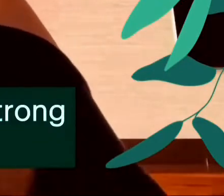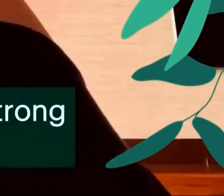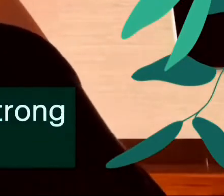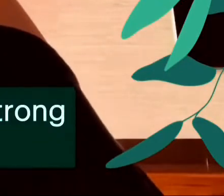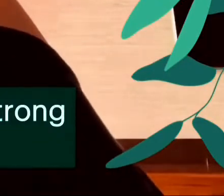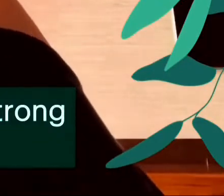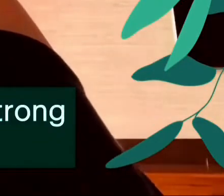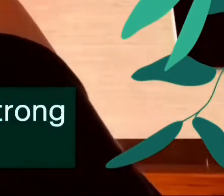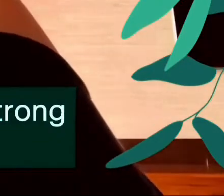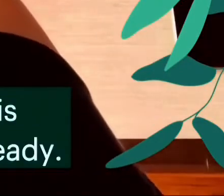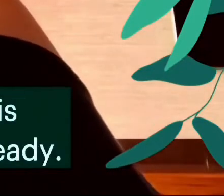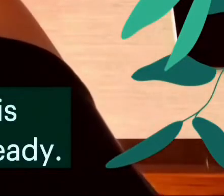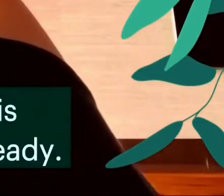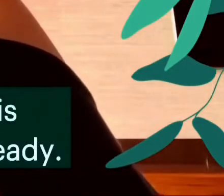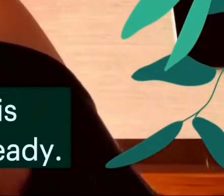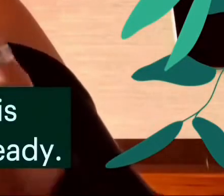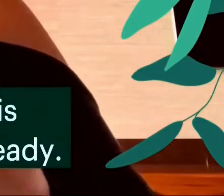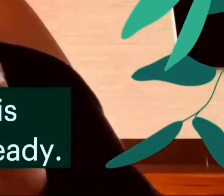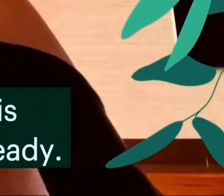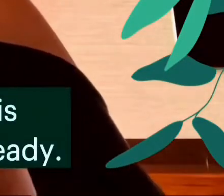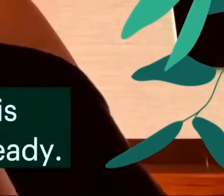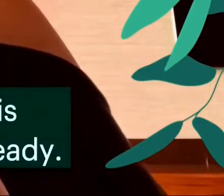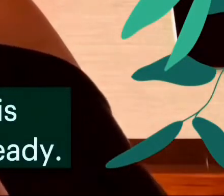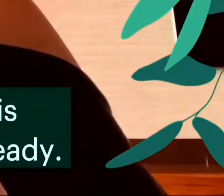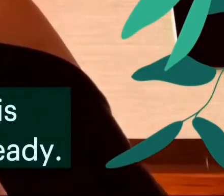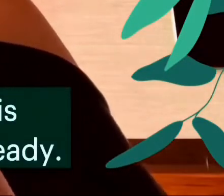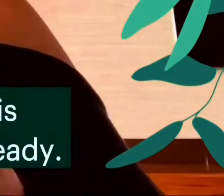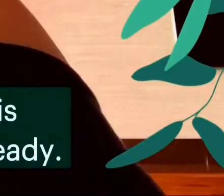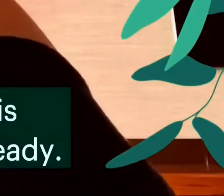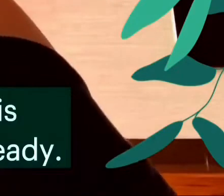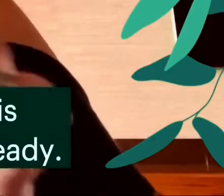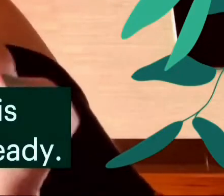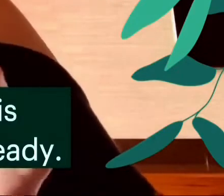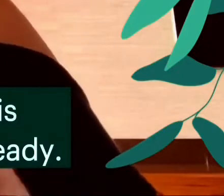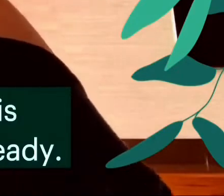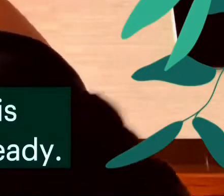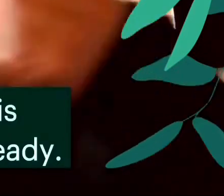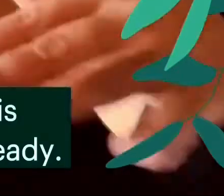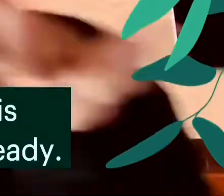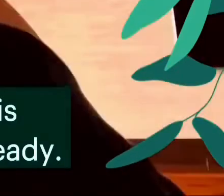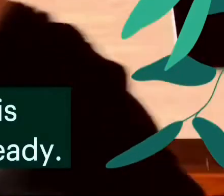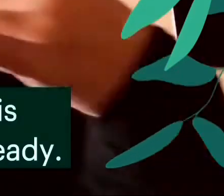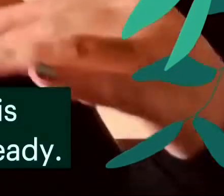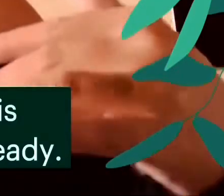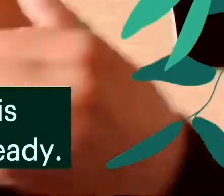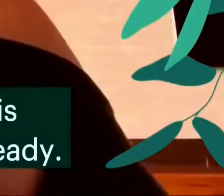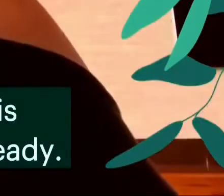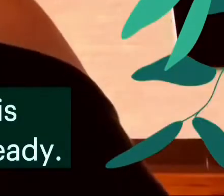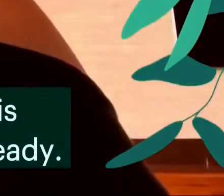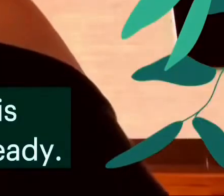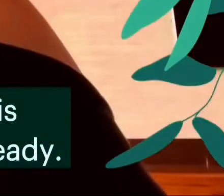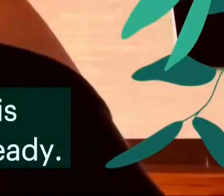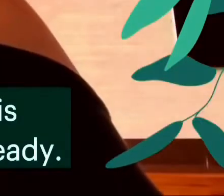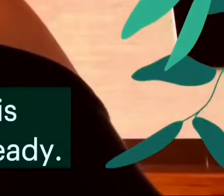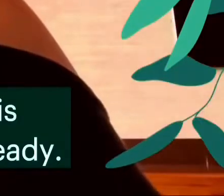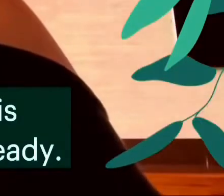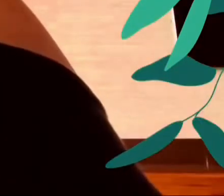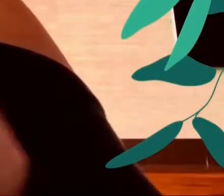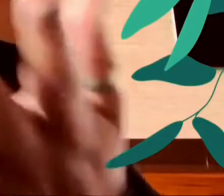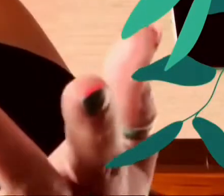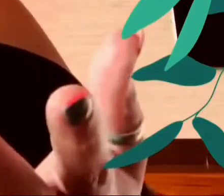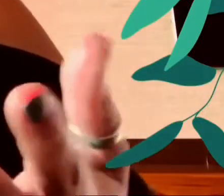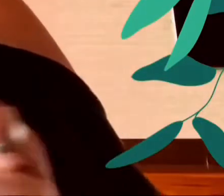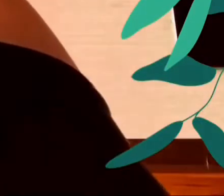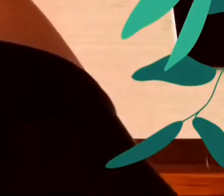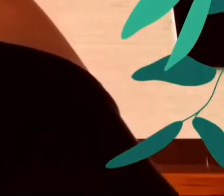and infantile. And the most important thing is that we remember we all exist already.